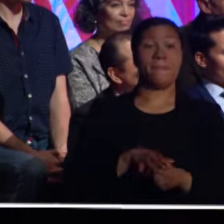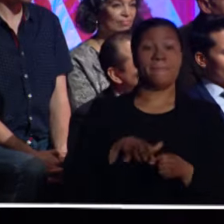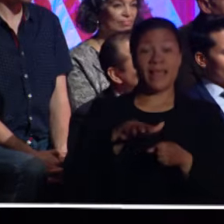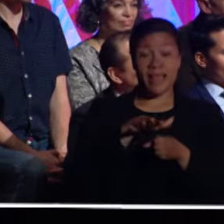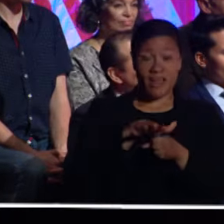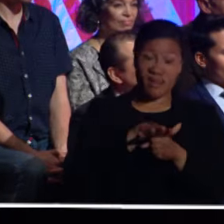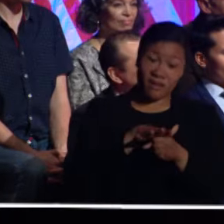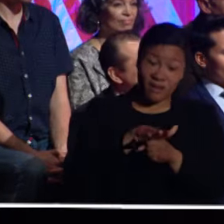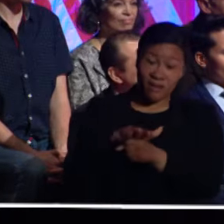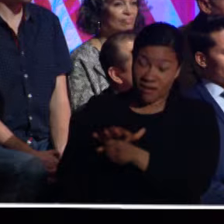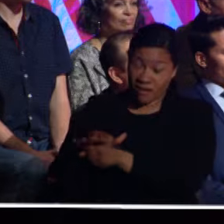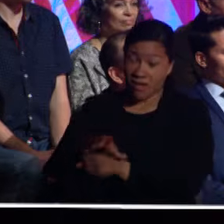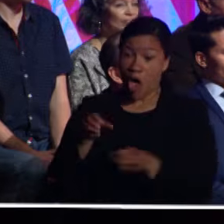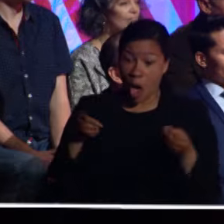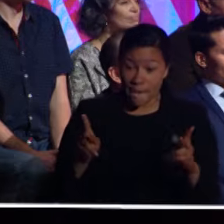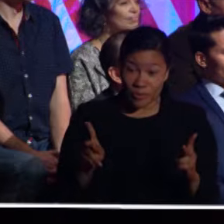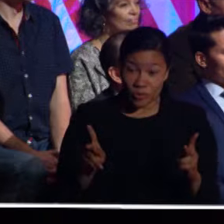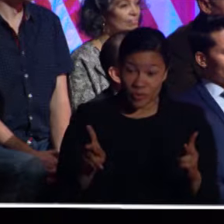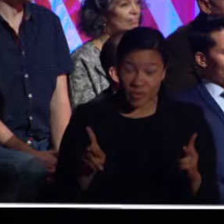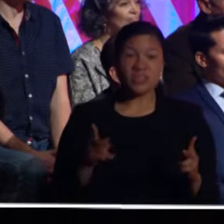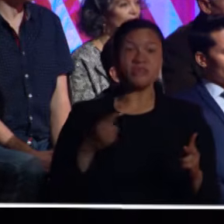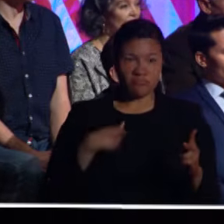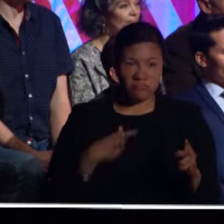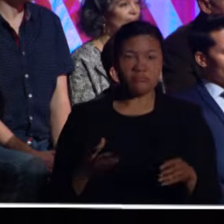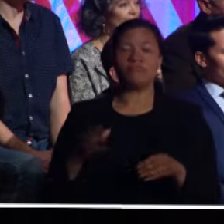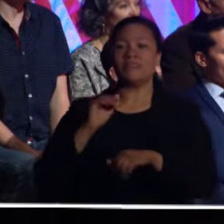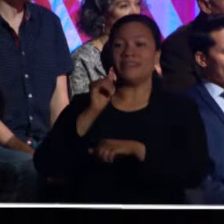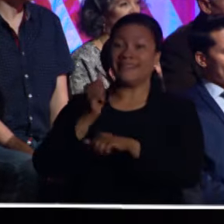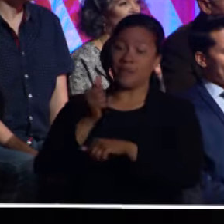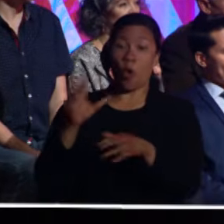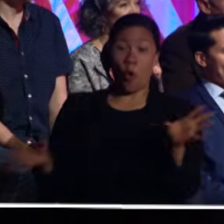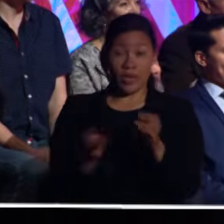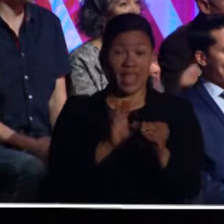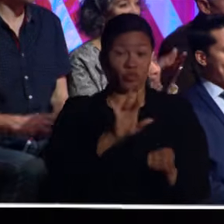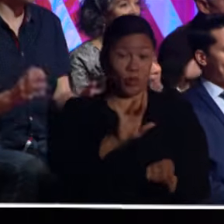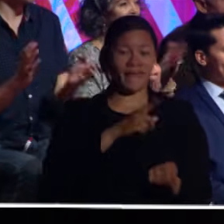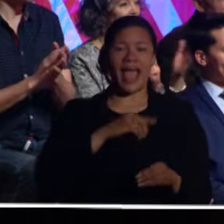opportunity zones in Wards 7 and 8.